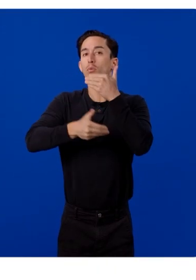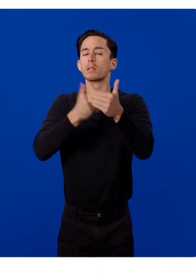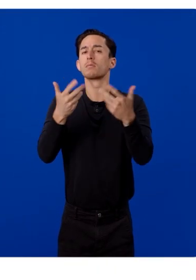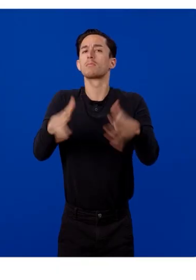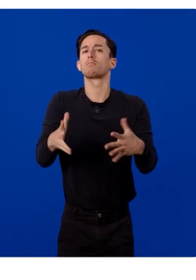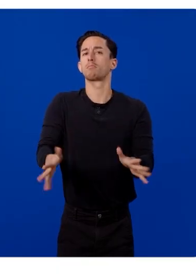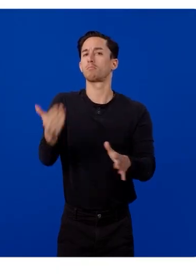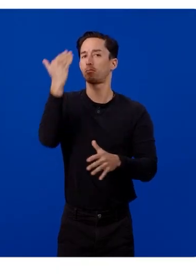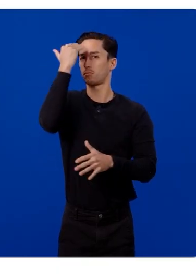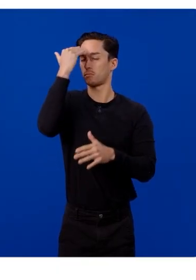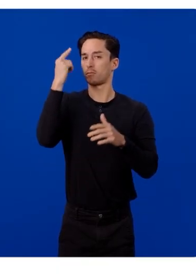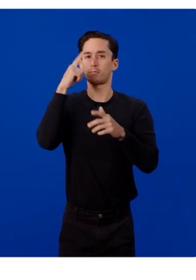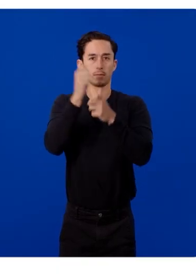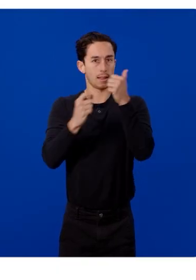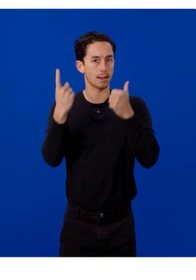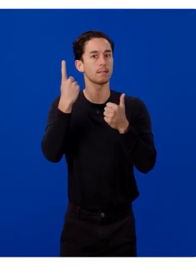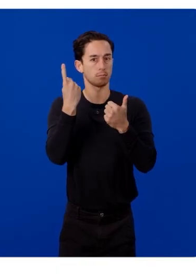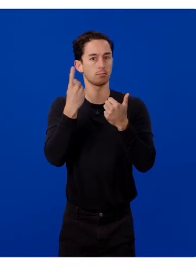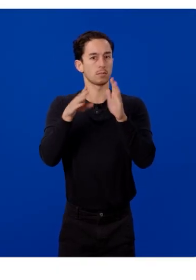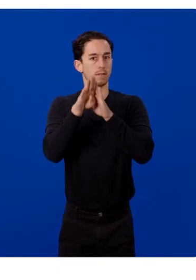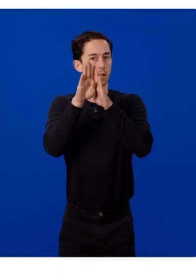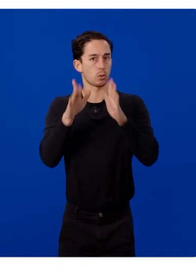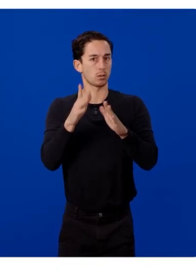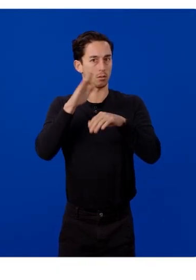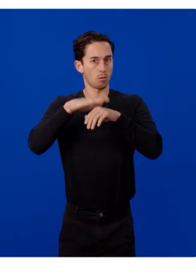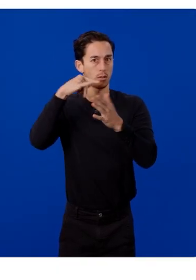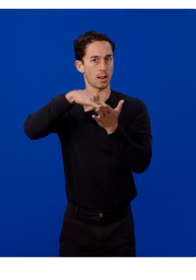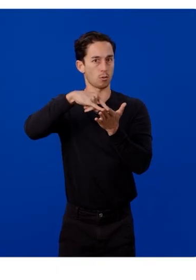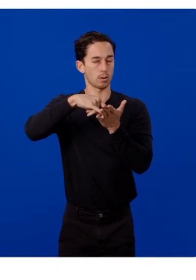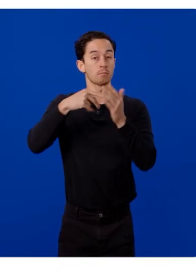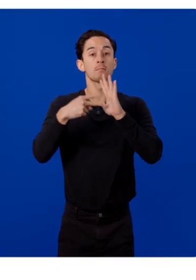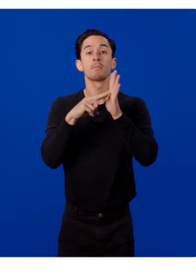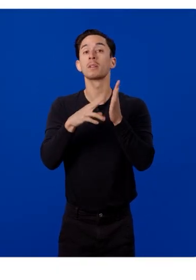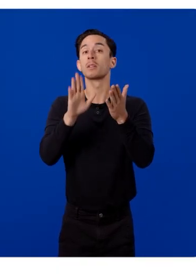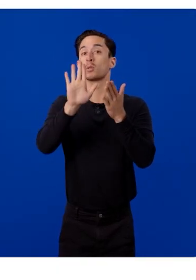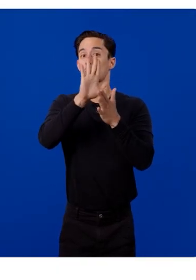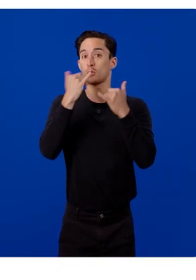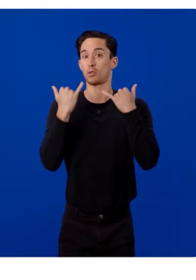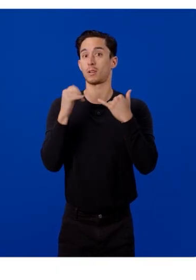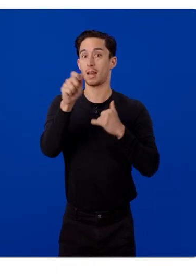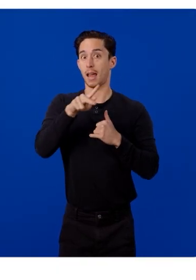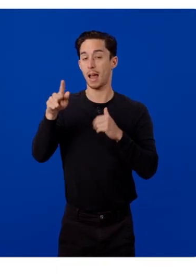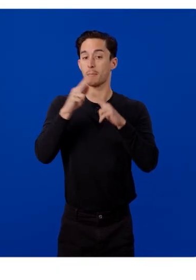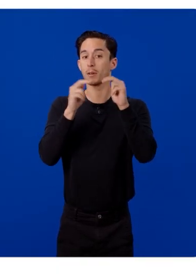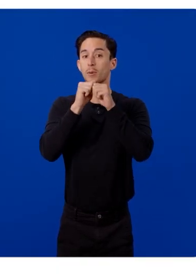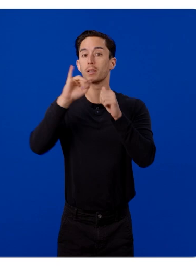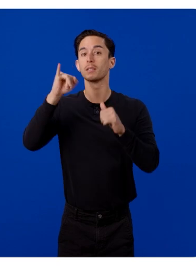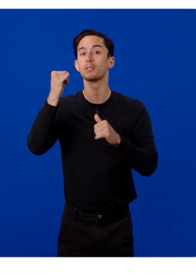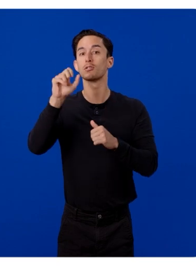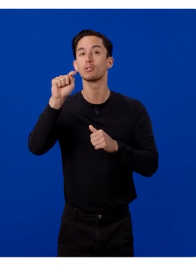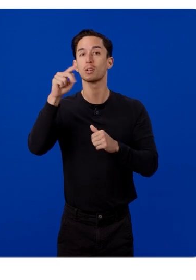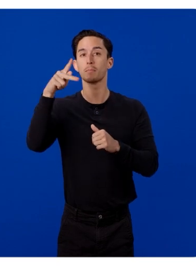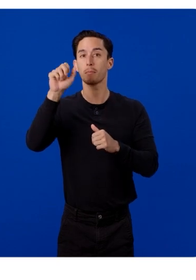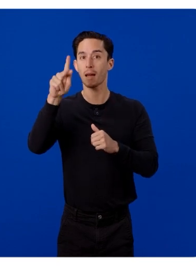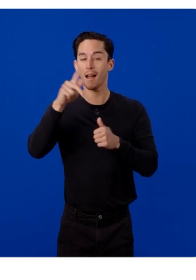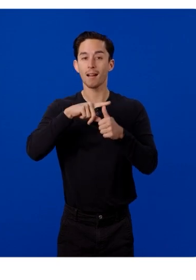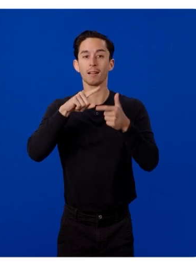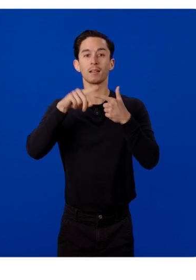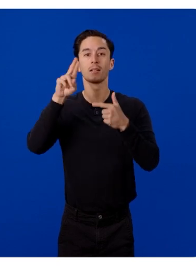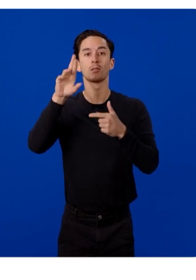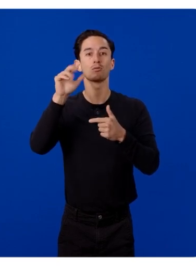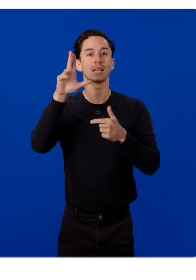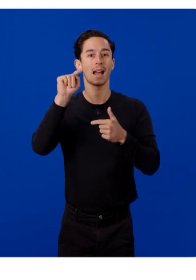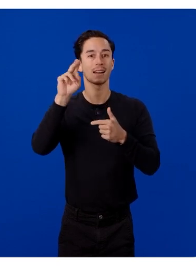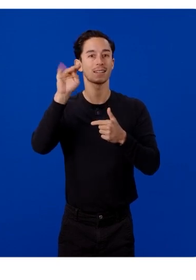Android developers. What this means is that your existing apps, whether built with Jetpack, React Native, Flutter, or